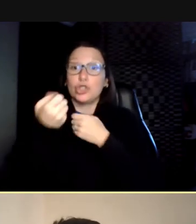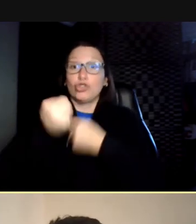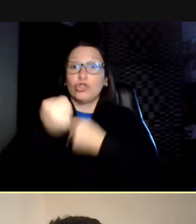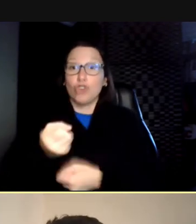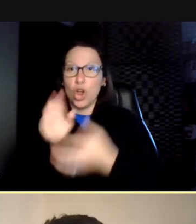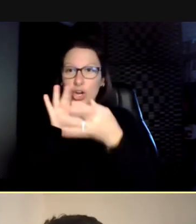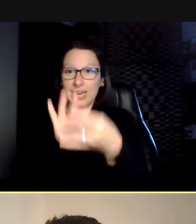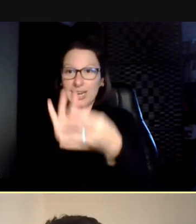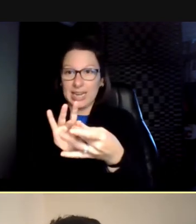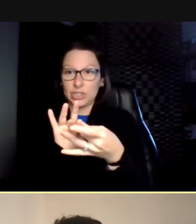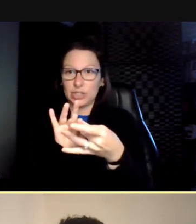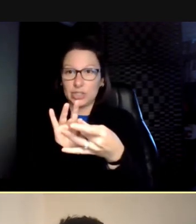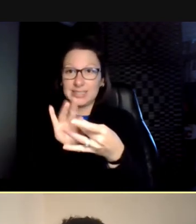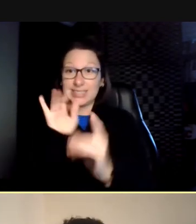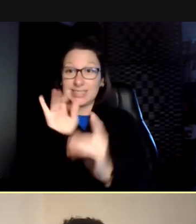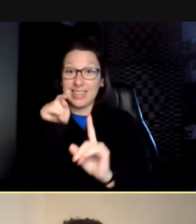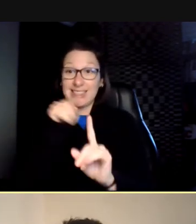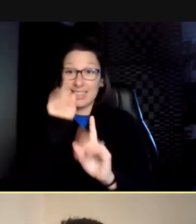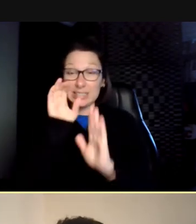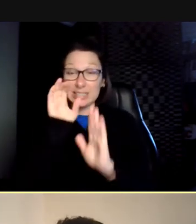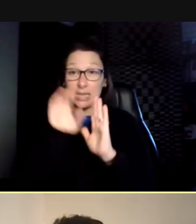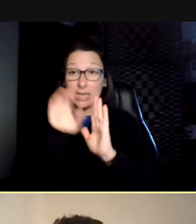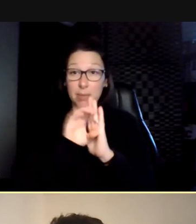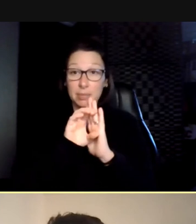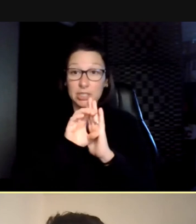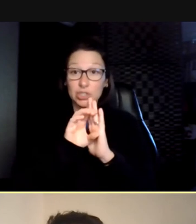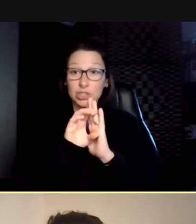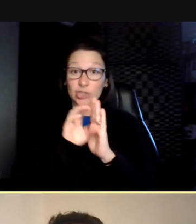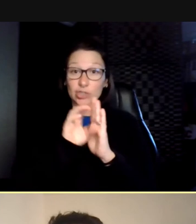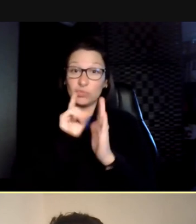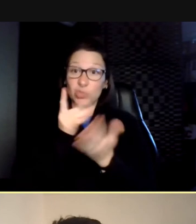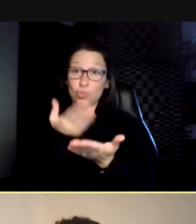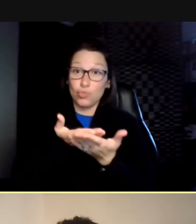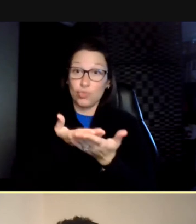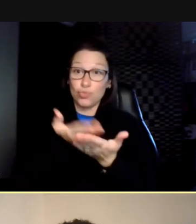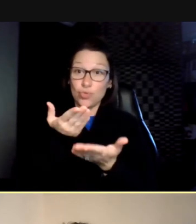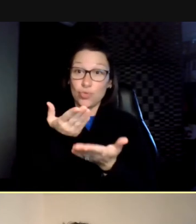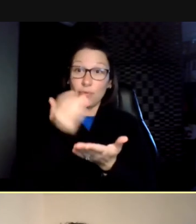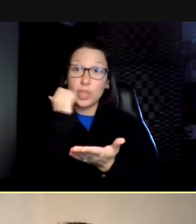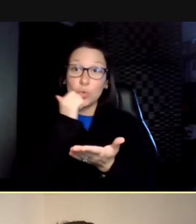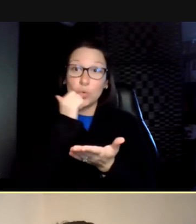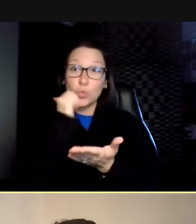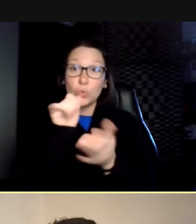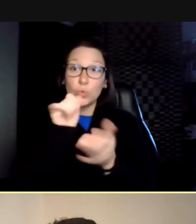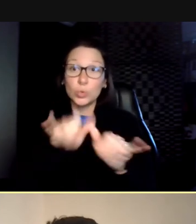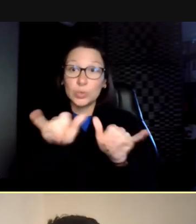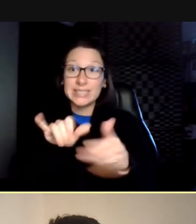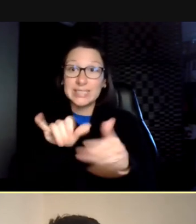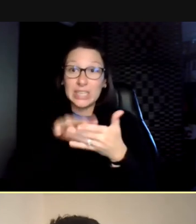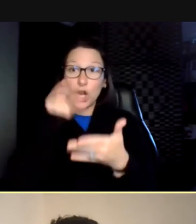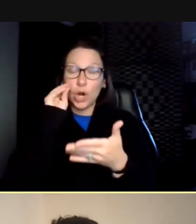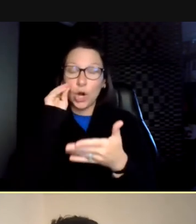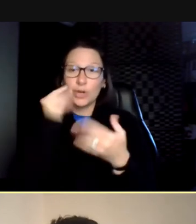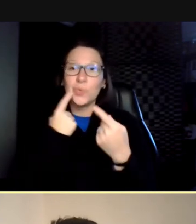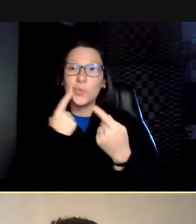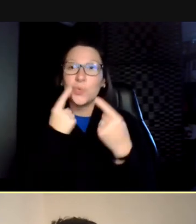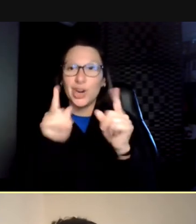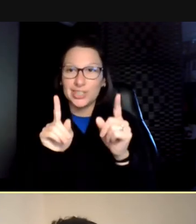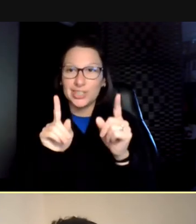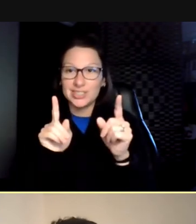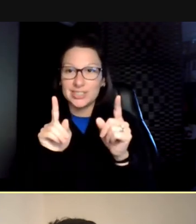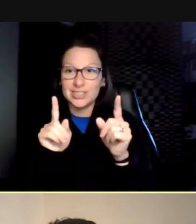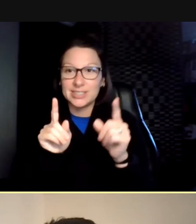This image is basically a proof that routine-based learning works. Because what we're seeing